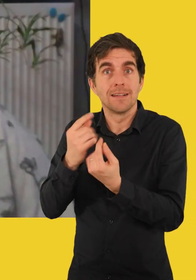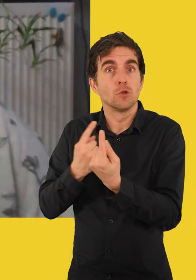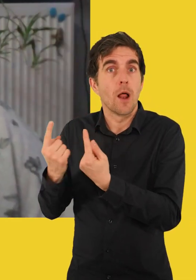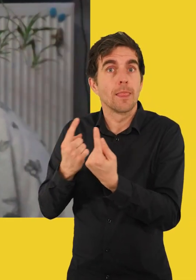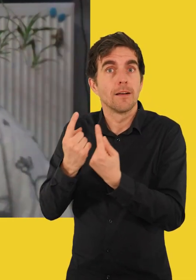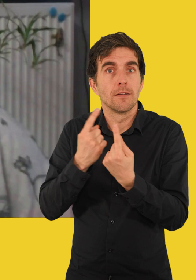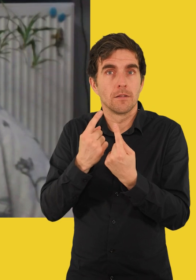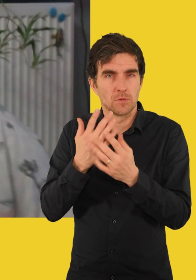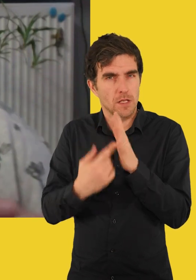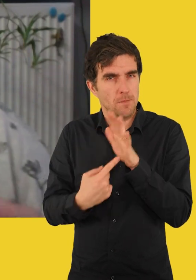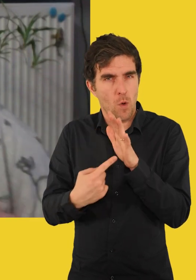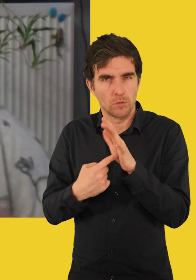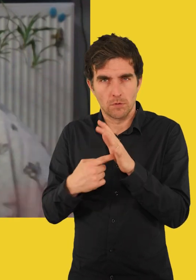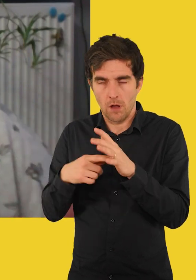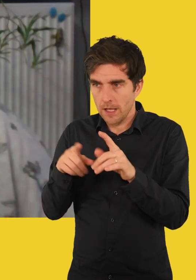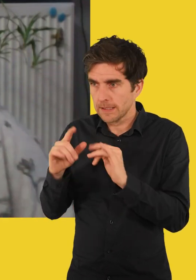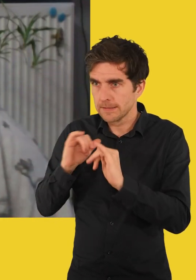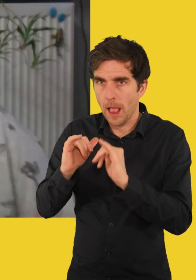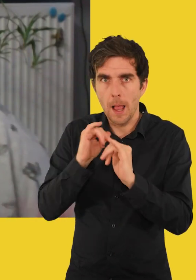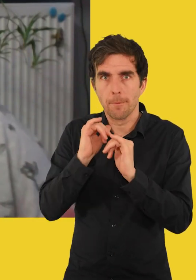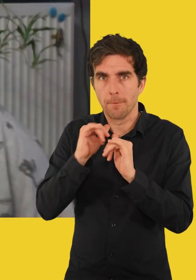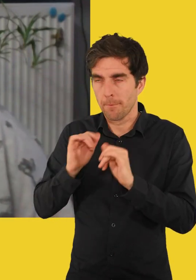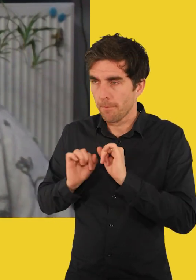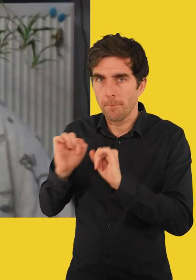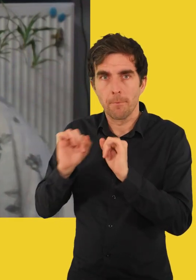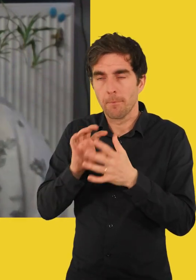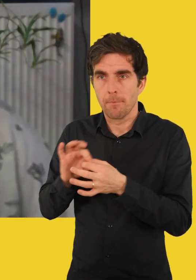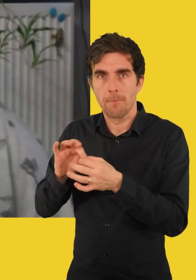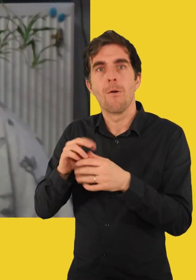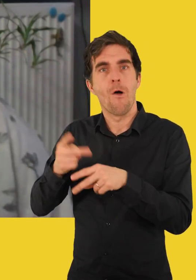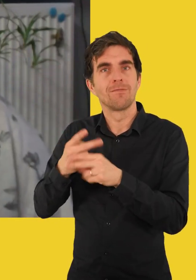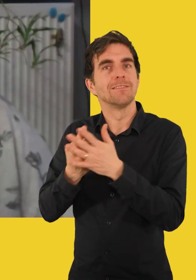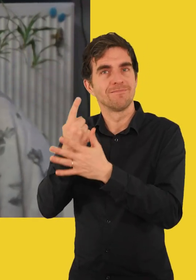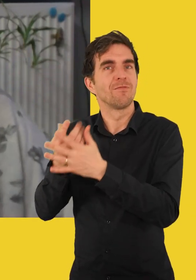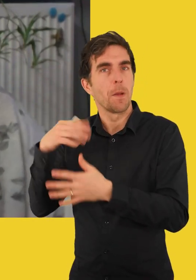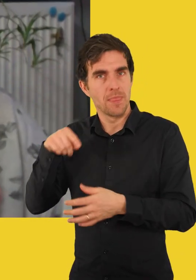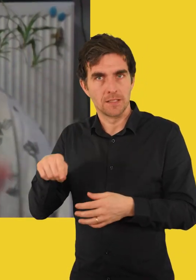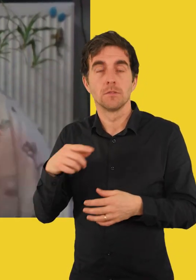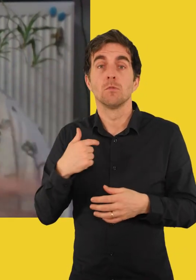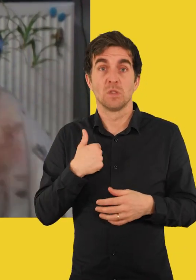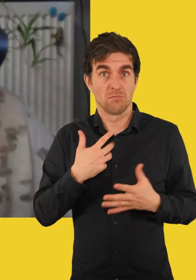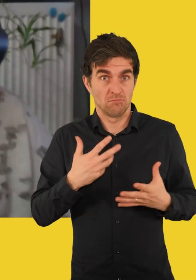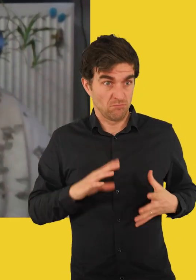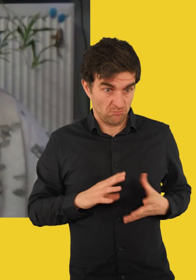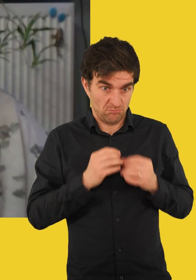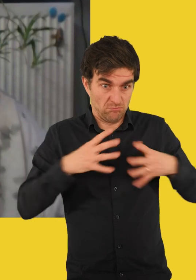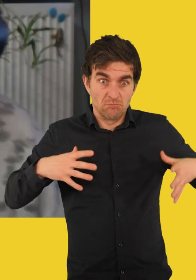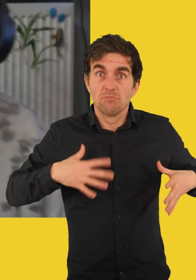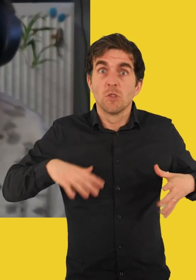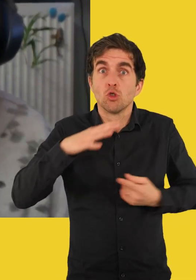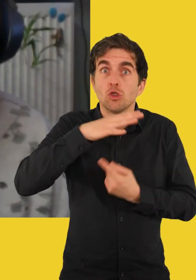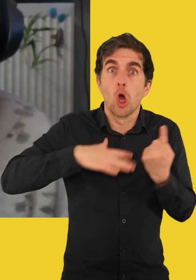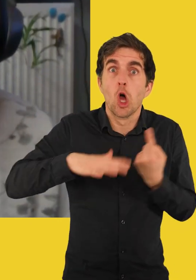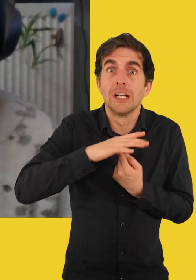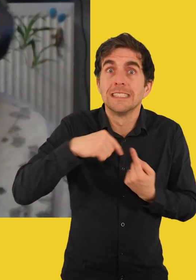other, the importance of multiplicity often arises. We are where we are